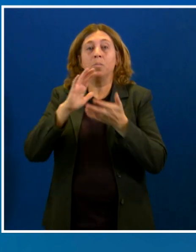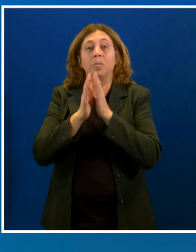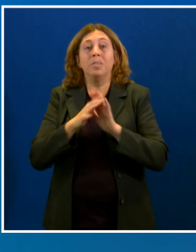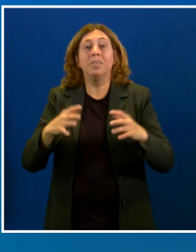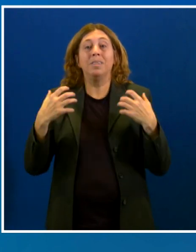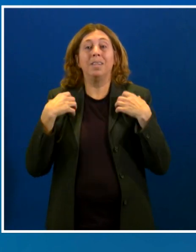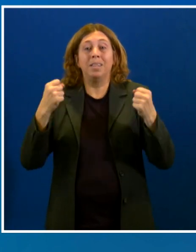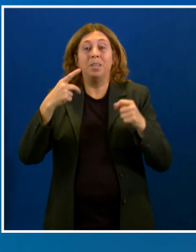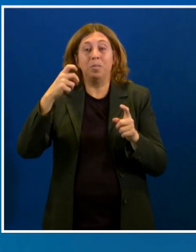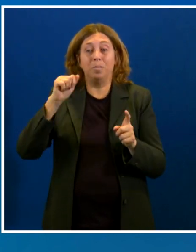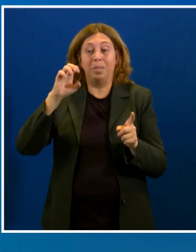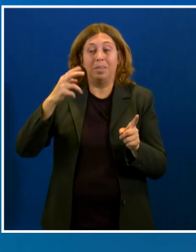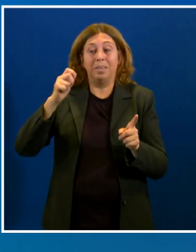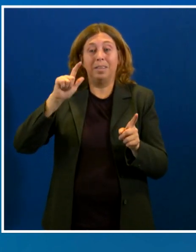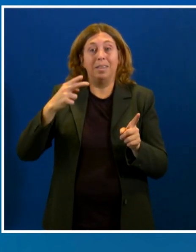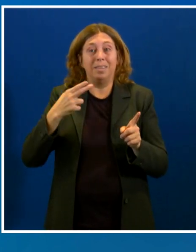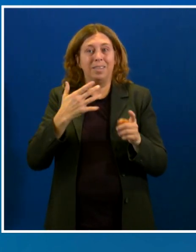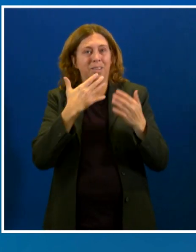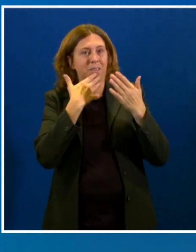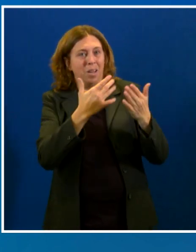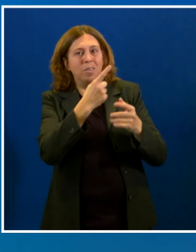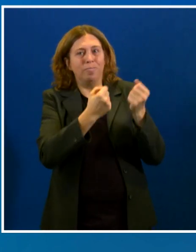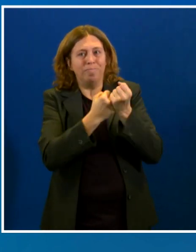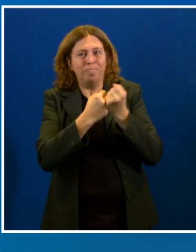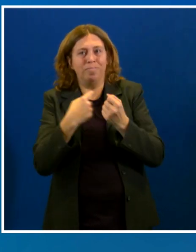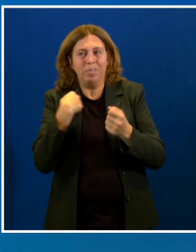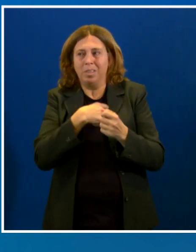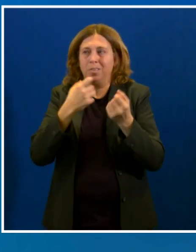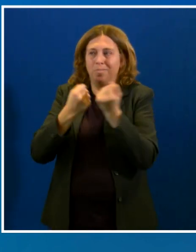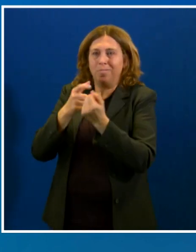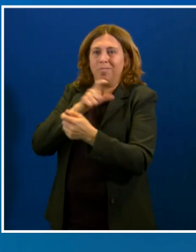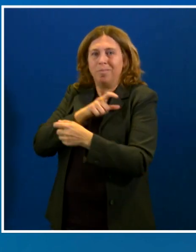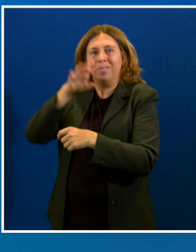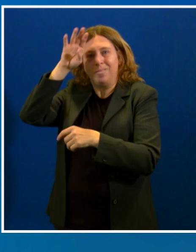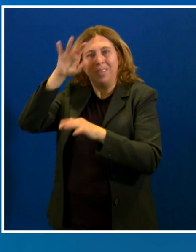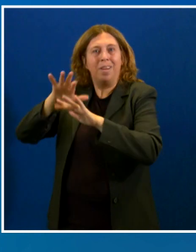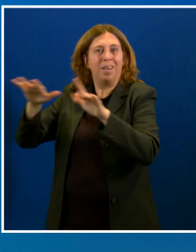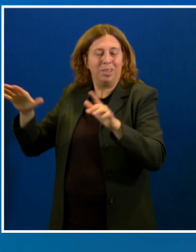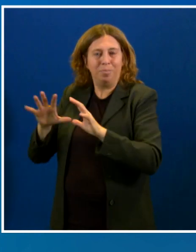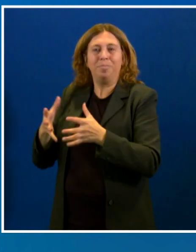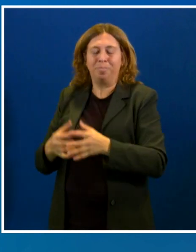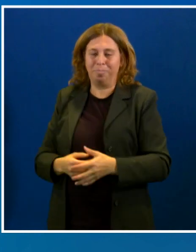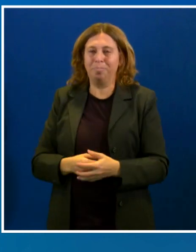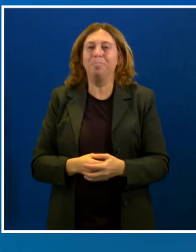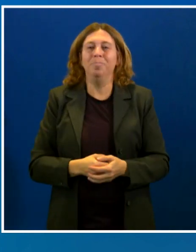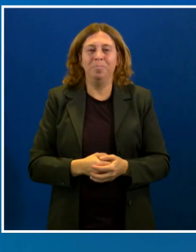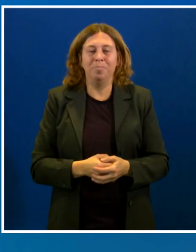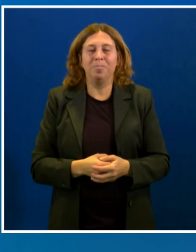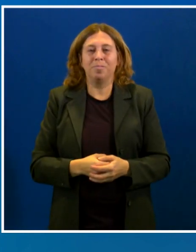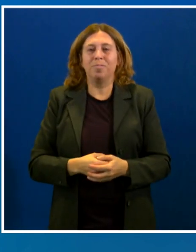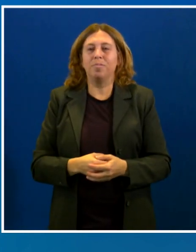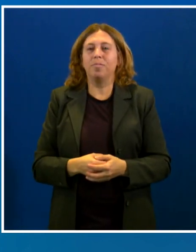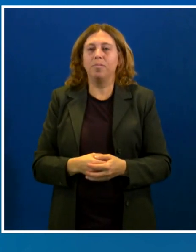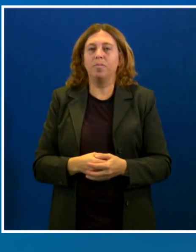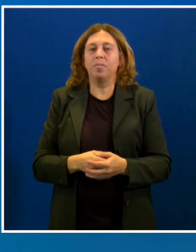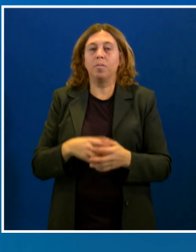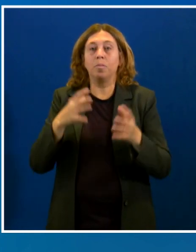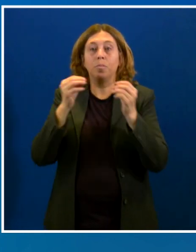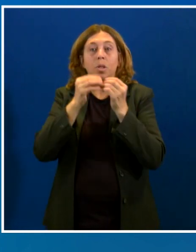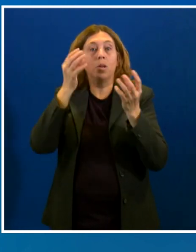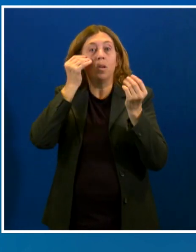prioritizing Vancouver's first responders in that vaccination process. For the latest information on the COVID and